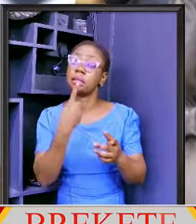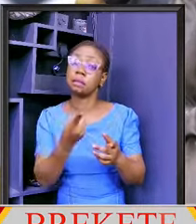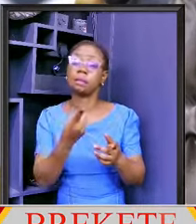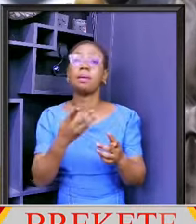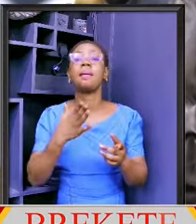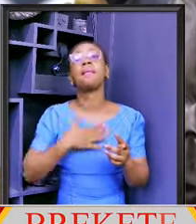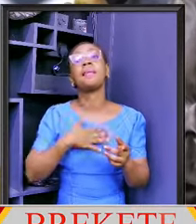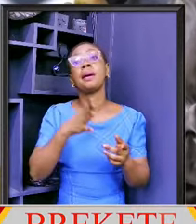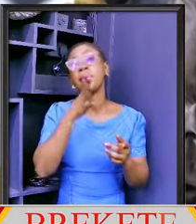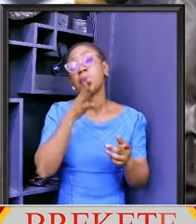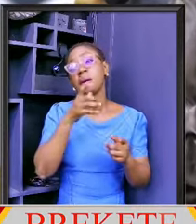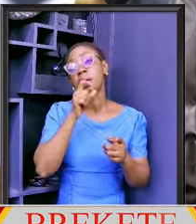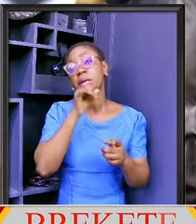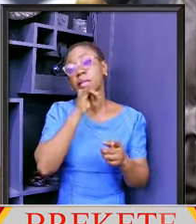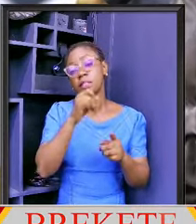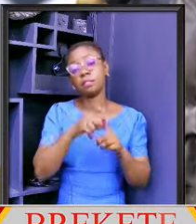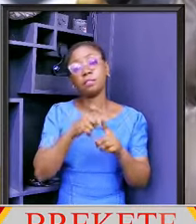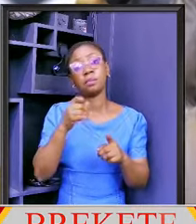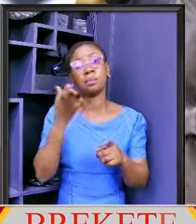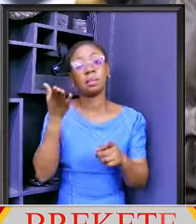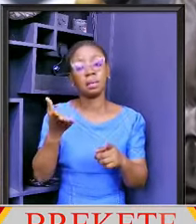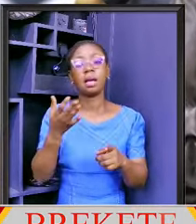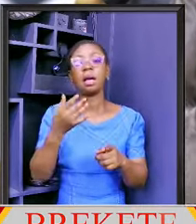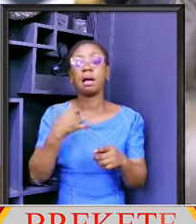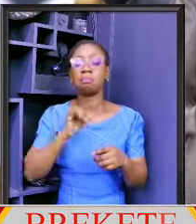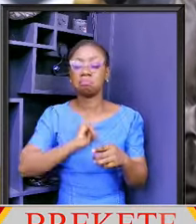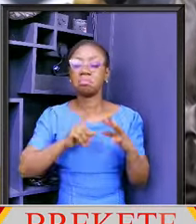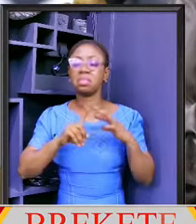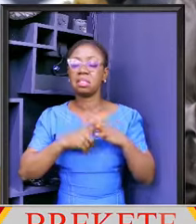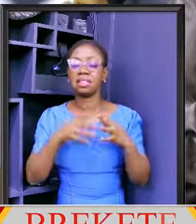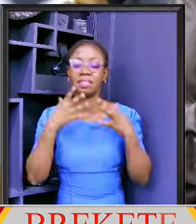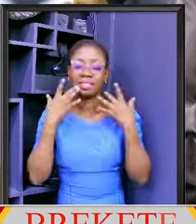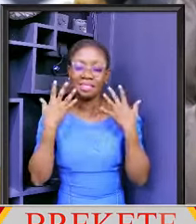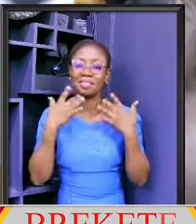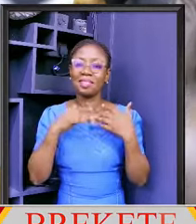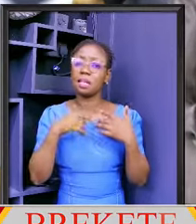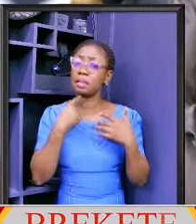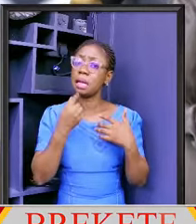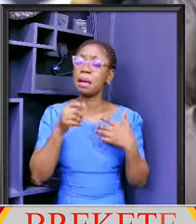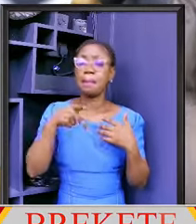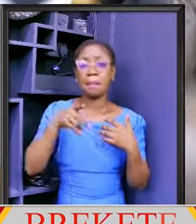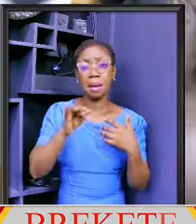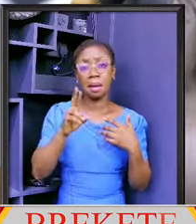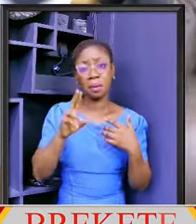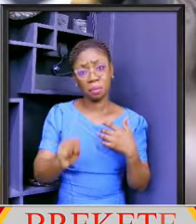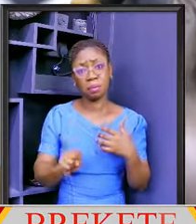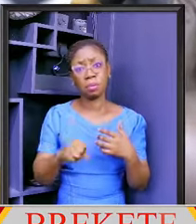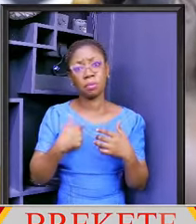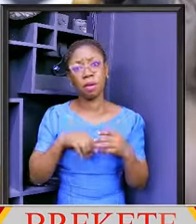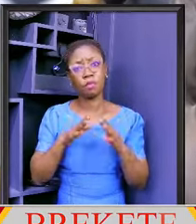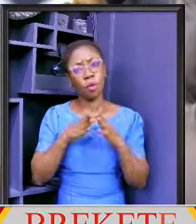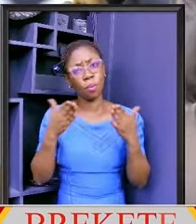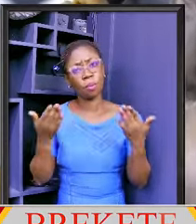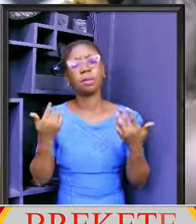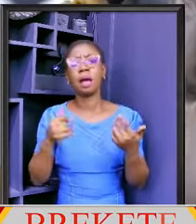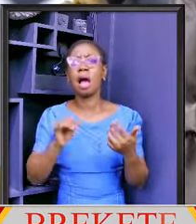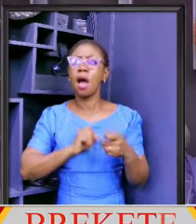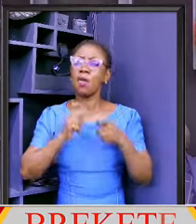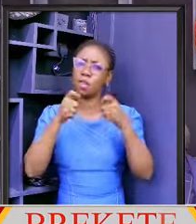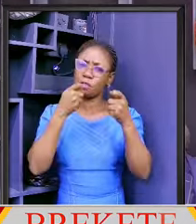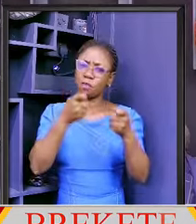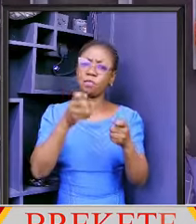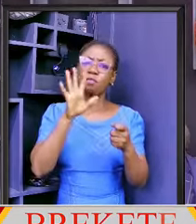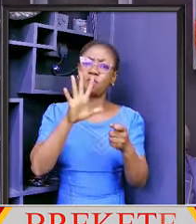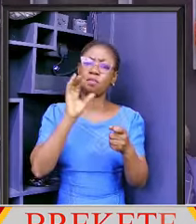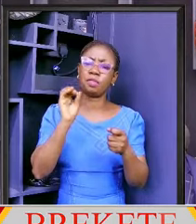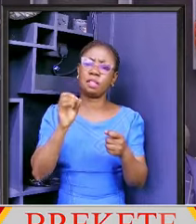axis, and we speak language. We begin to laugh. He said, Pius, we have already closed our quota, but because I hear I'm giving you 15 names to start with.